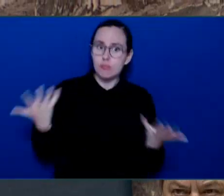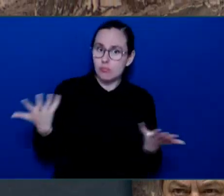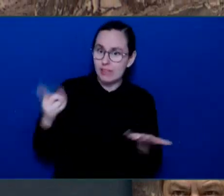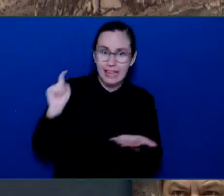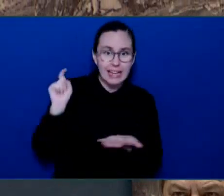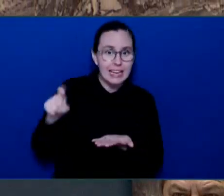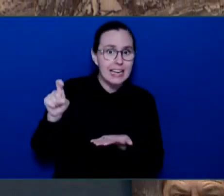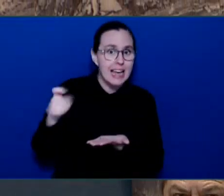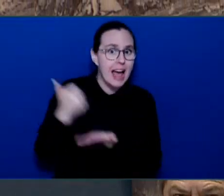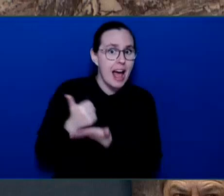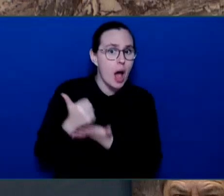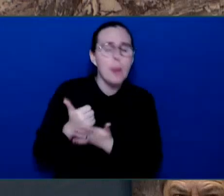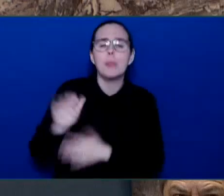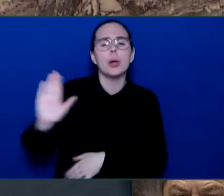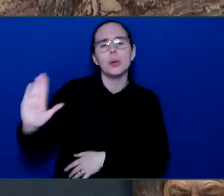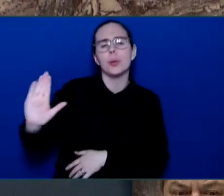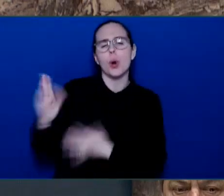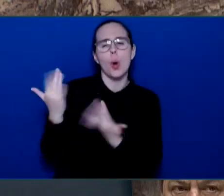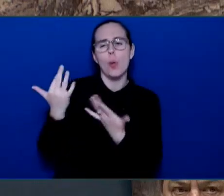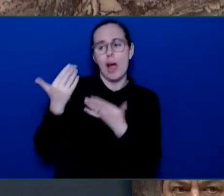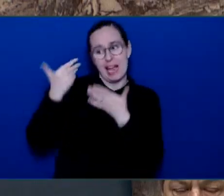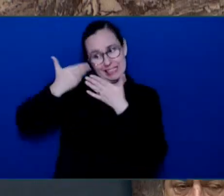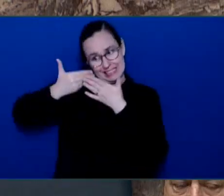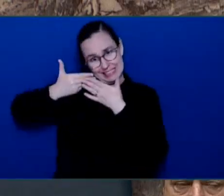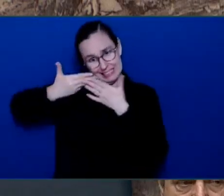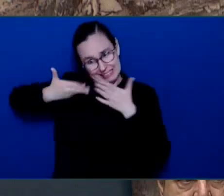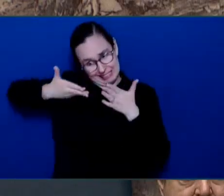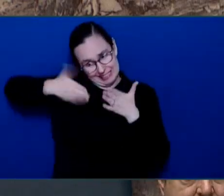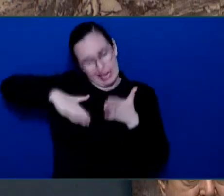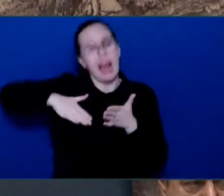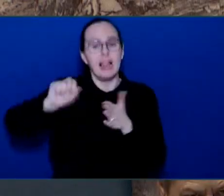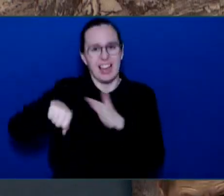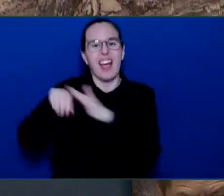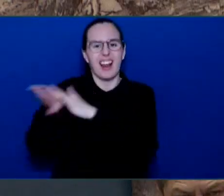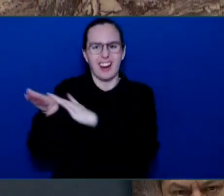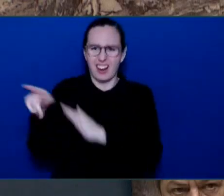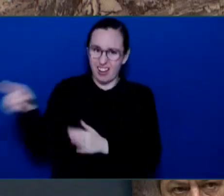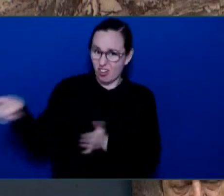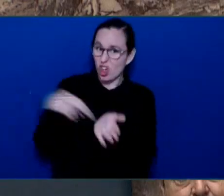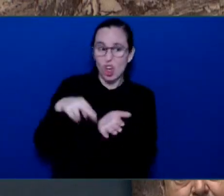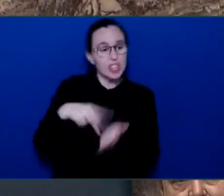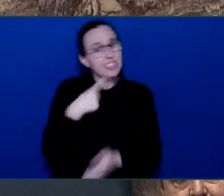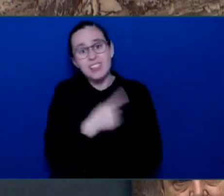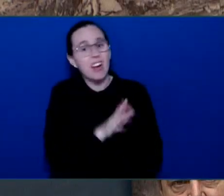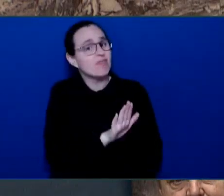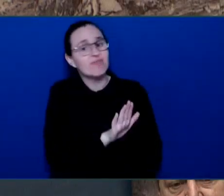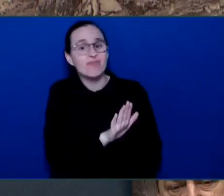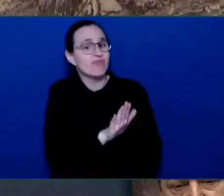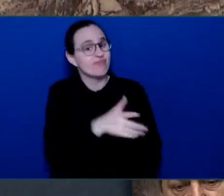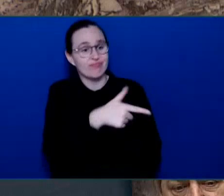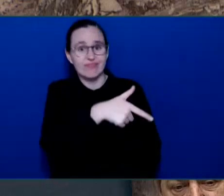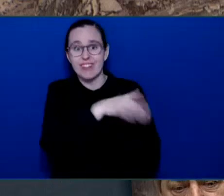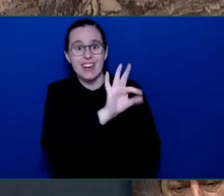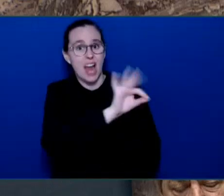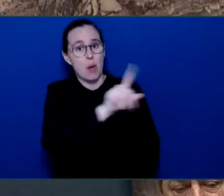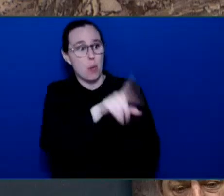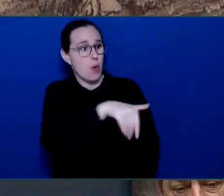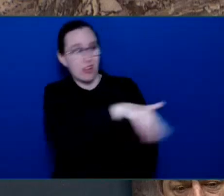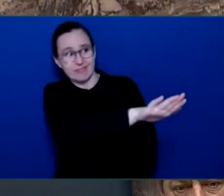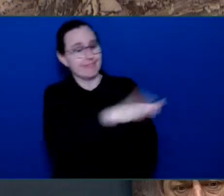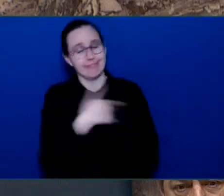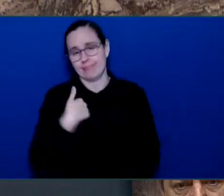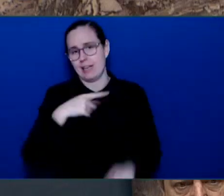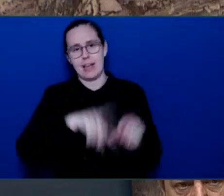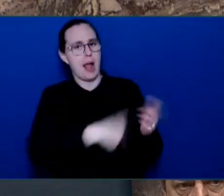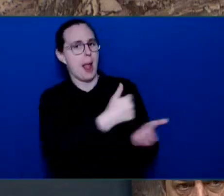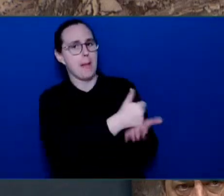911 for their patients. And it's had fatal consequences for people in my riding. Imagine the devastation felt by my